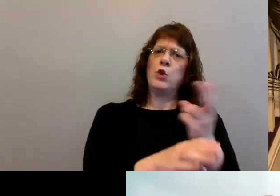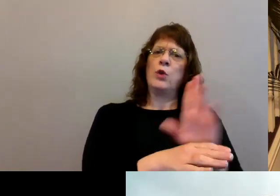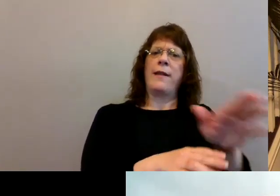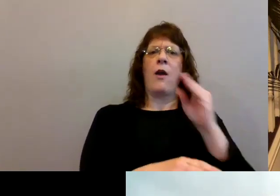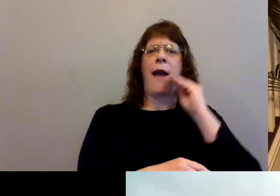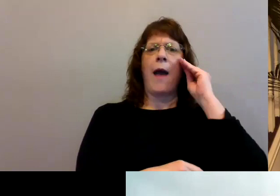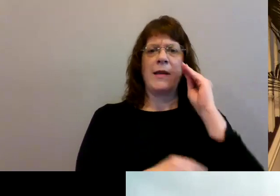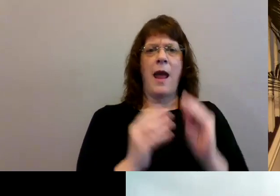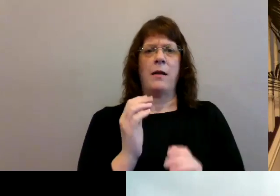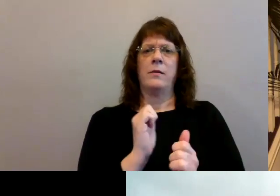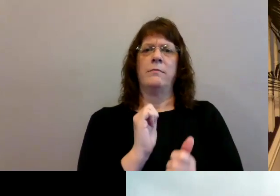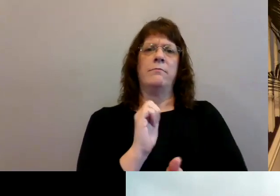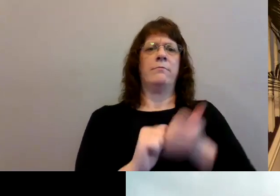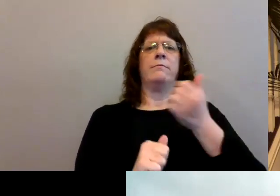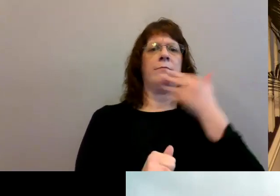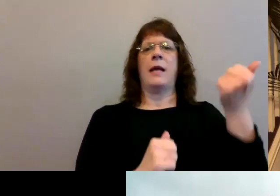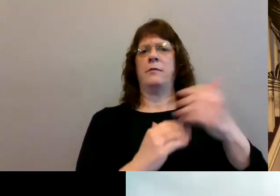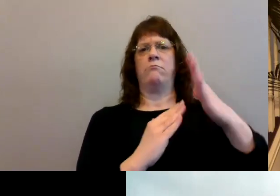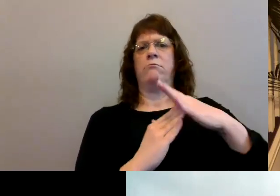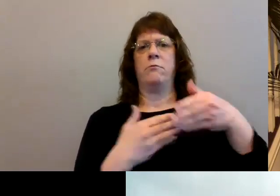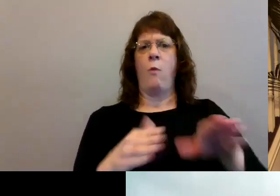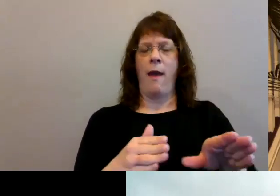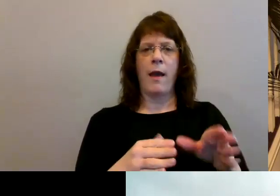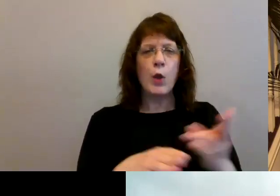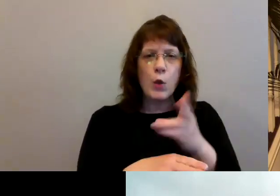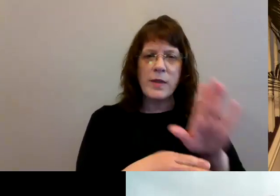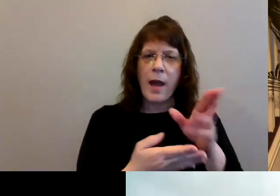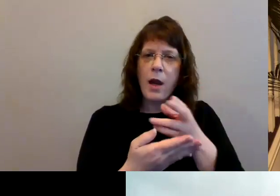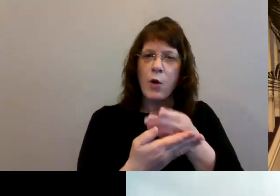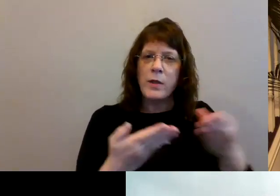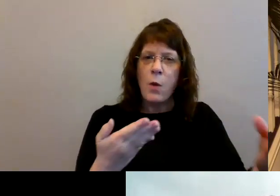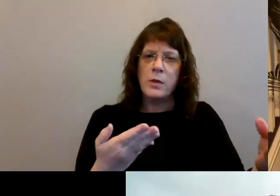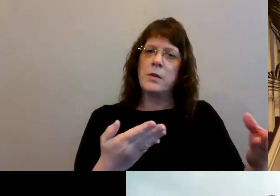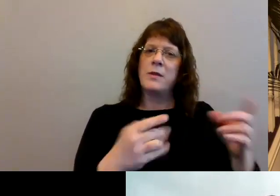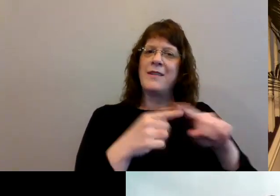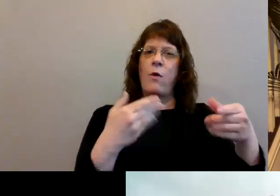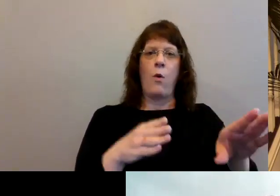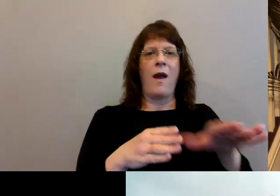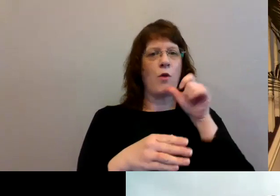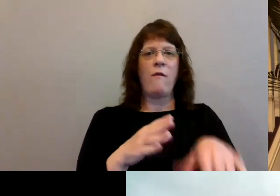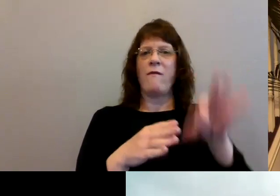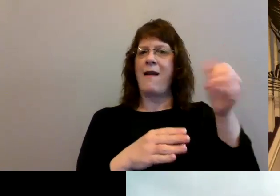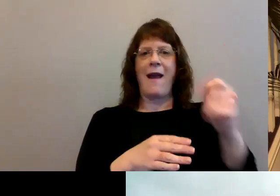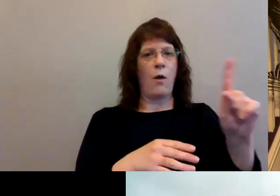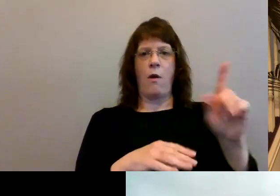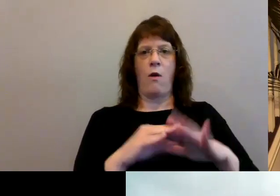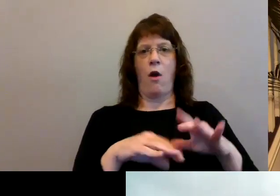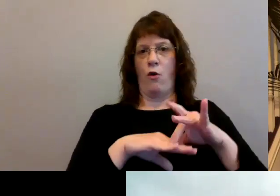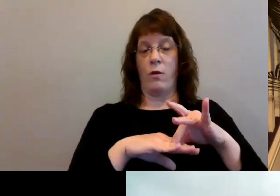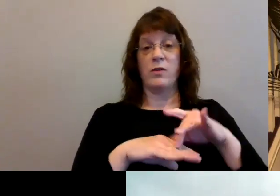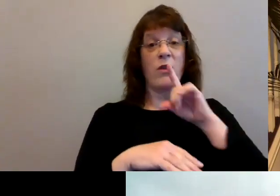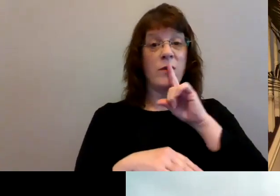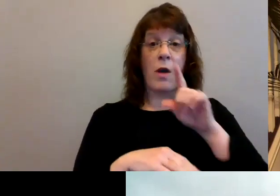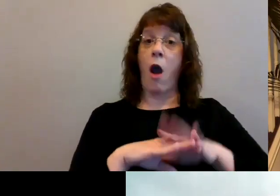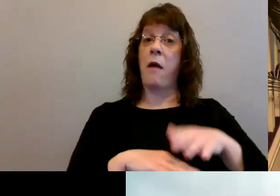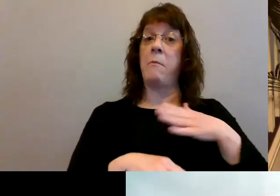their resources in a way that you'd find nowhere else on Earth. So yeah, it's definitely on my bucket